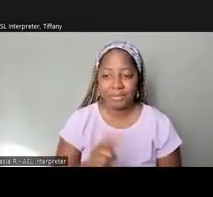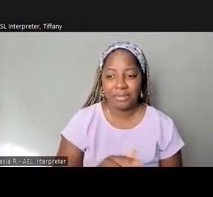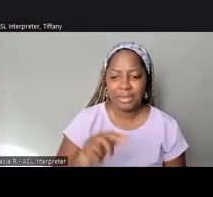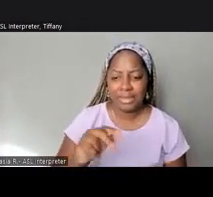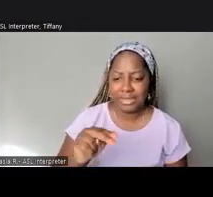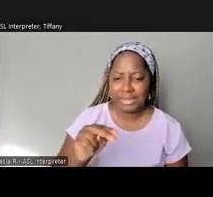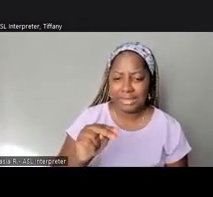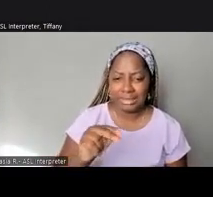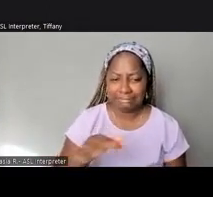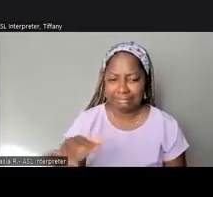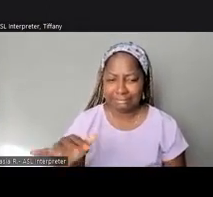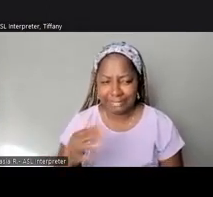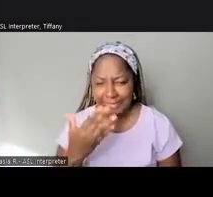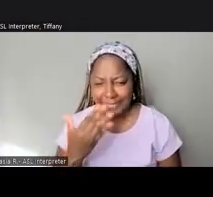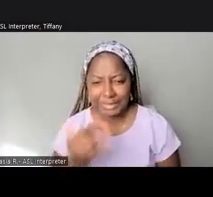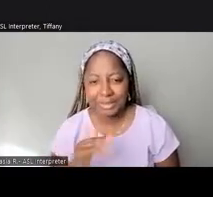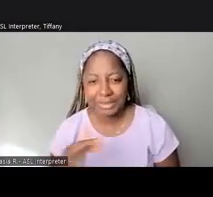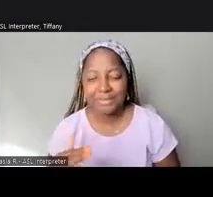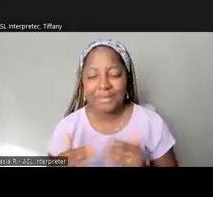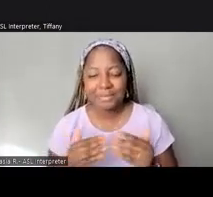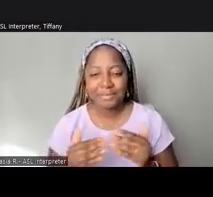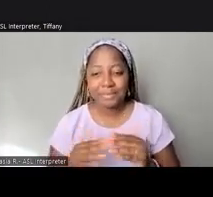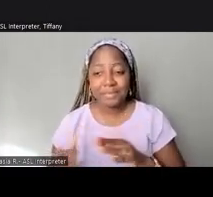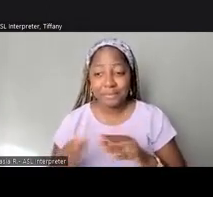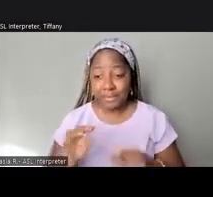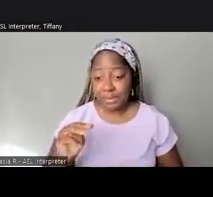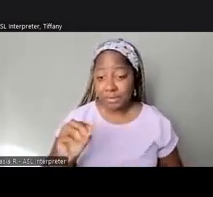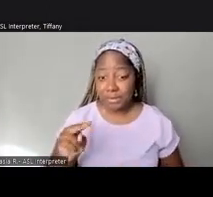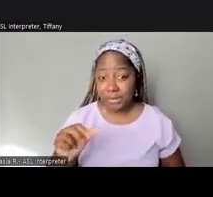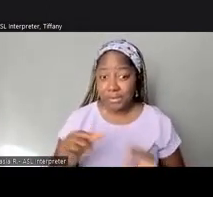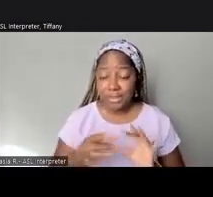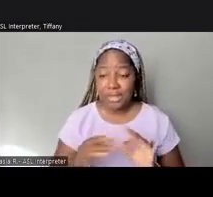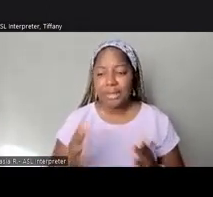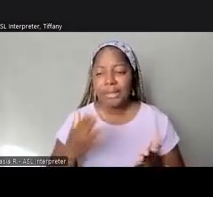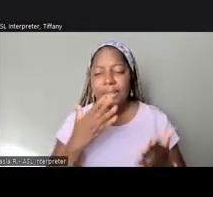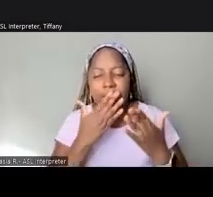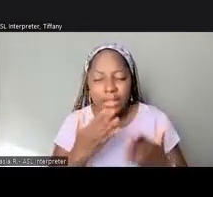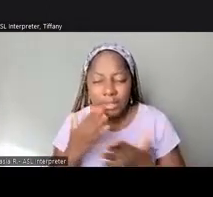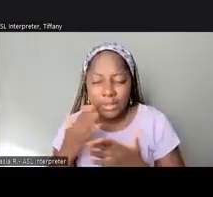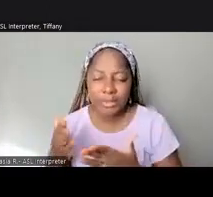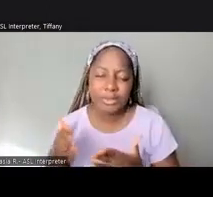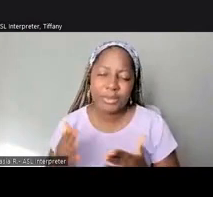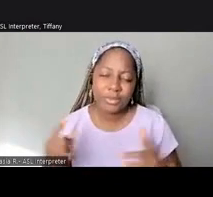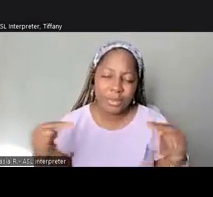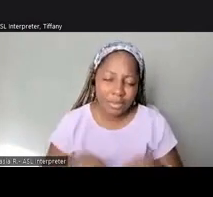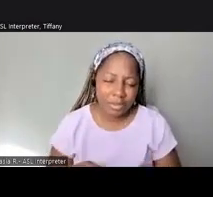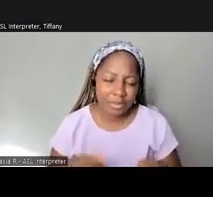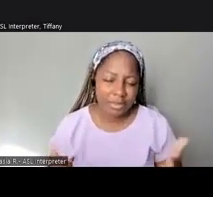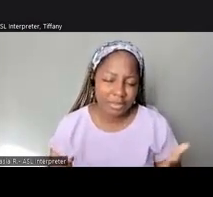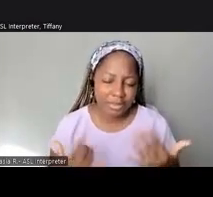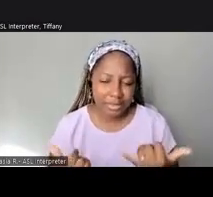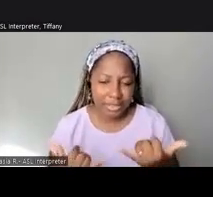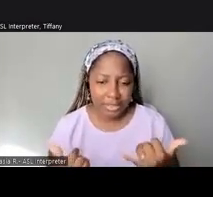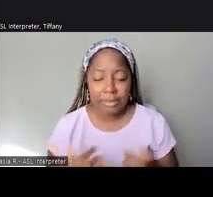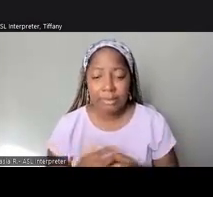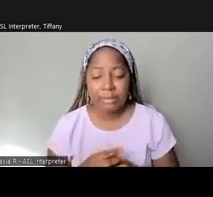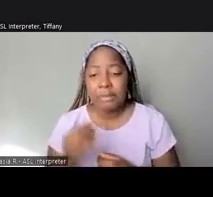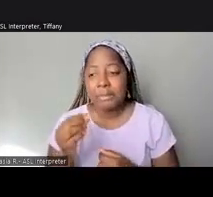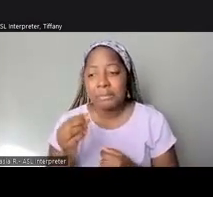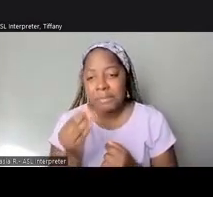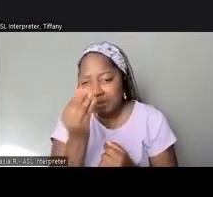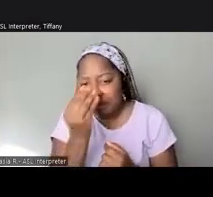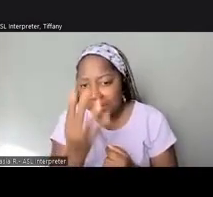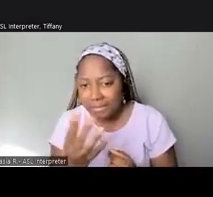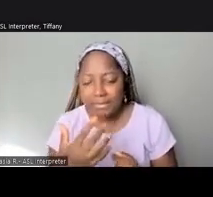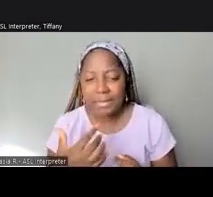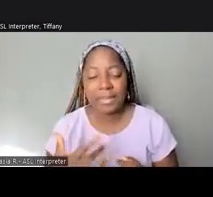Thank you so much, y'all, for sharing space with us today. My quick feeling is just of abundance. And so that's what